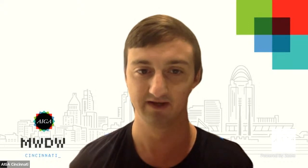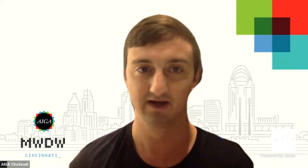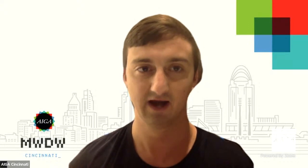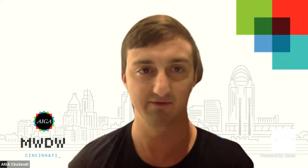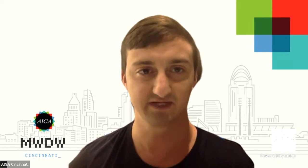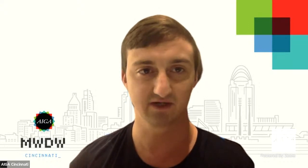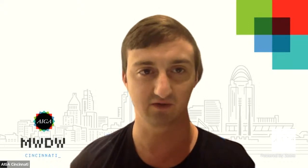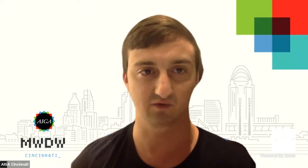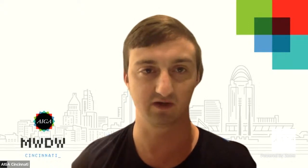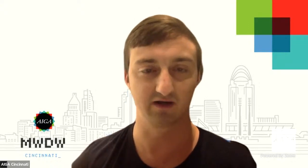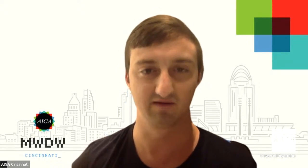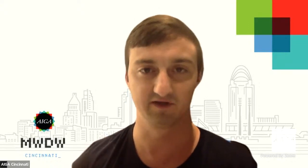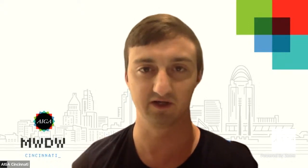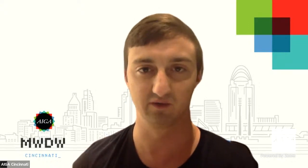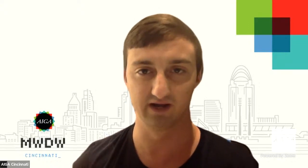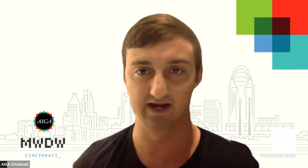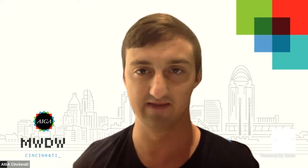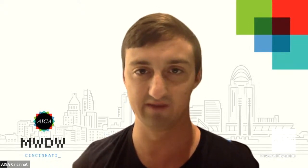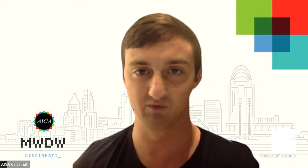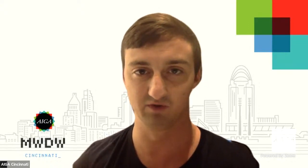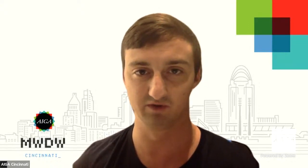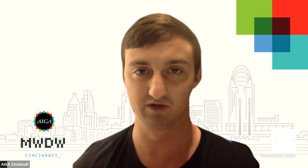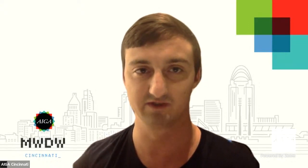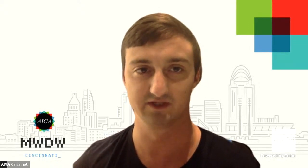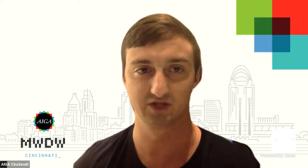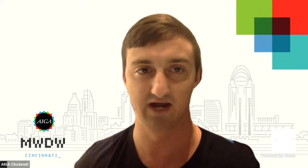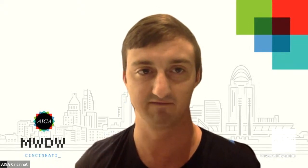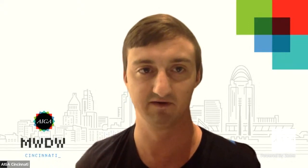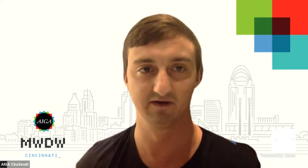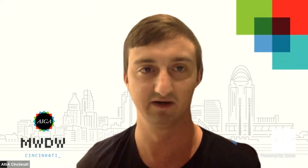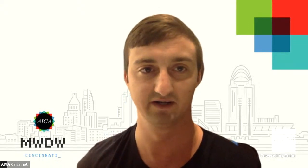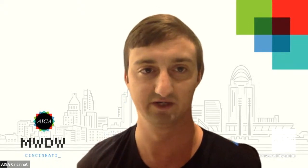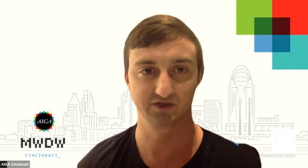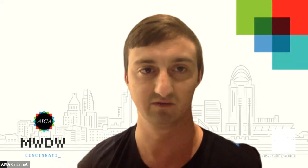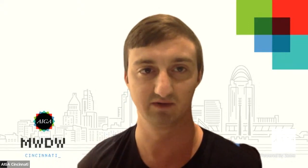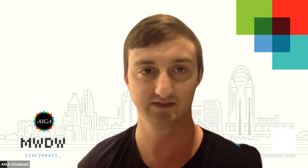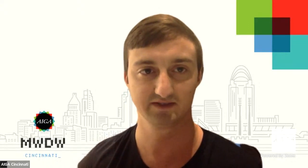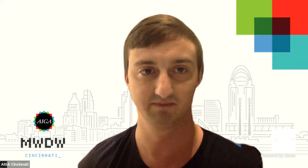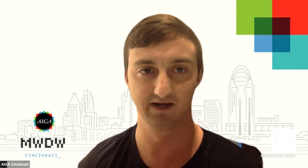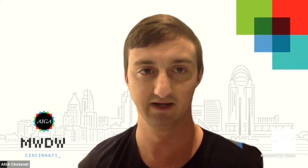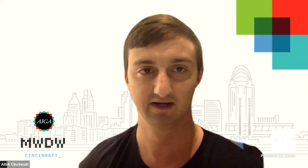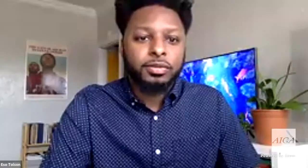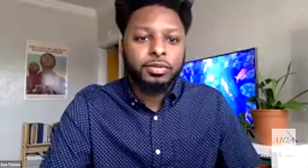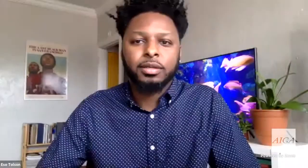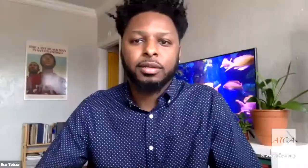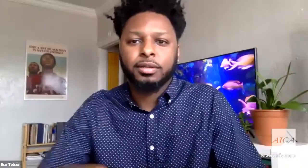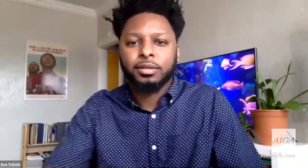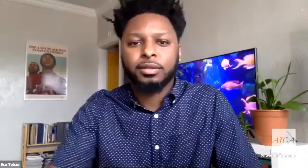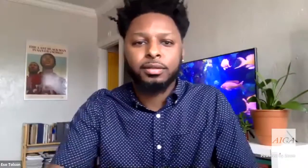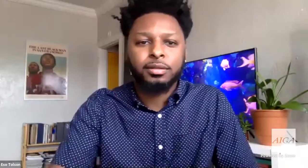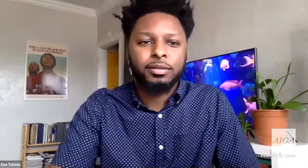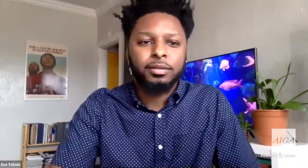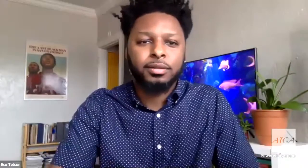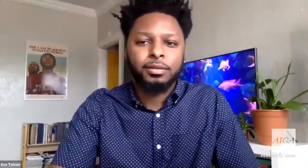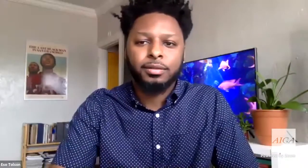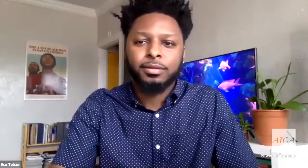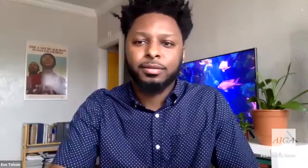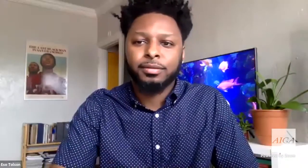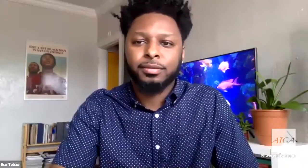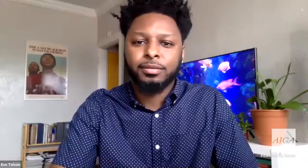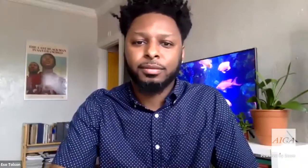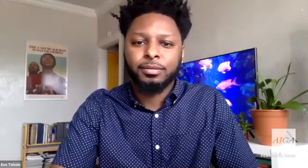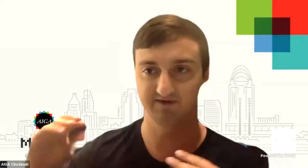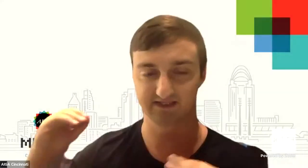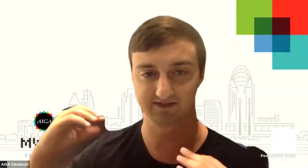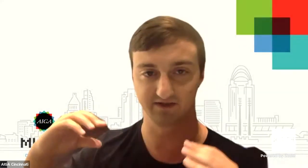I was going to kick off the Q&A and then we'll go to the chat for additional ones. But Okay. I was kind of curious about your